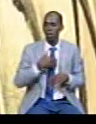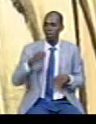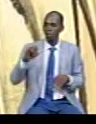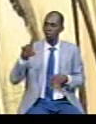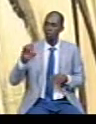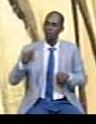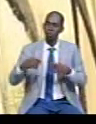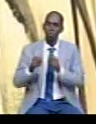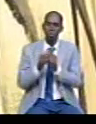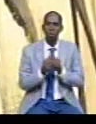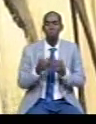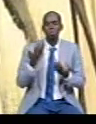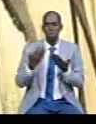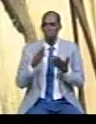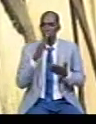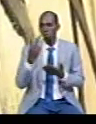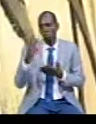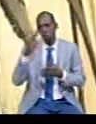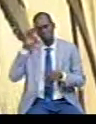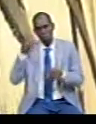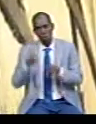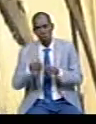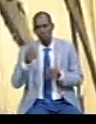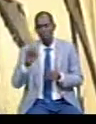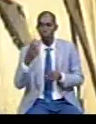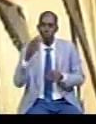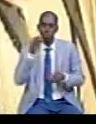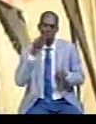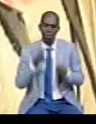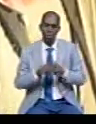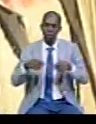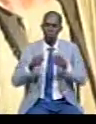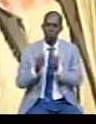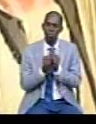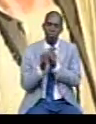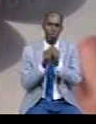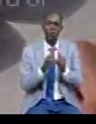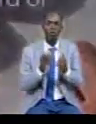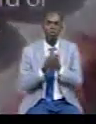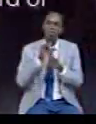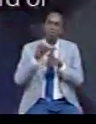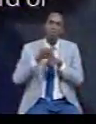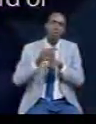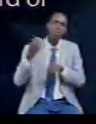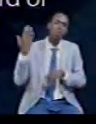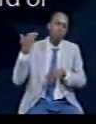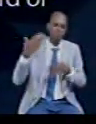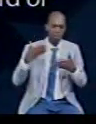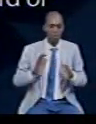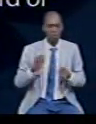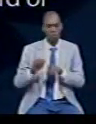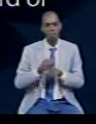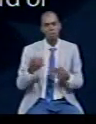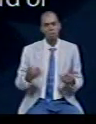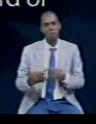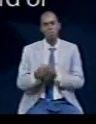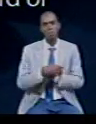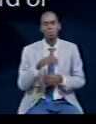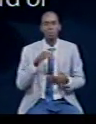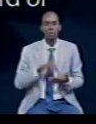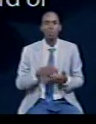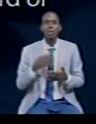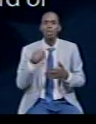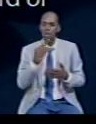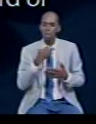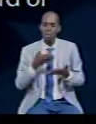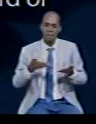brothers together. That's the practice of those days. That's still the practice today. It says, let us go and visit our